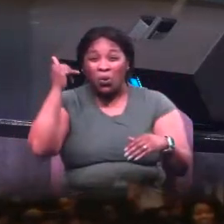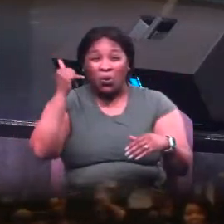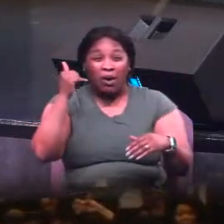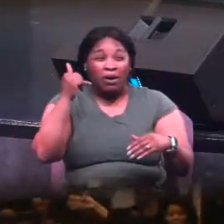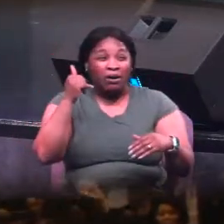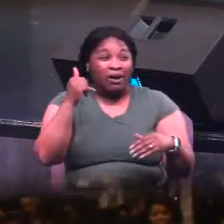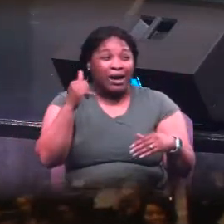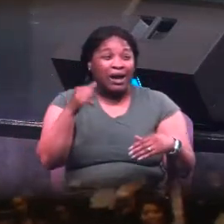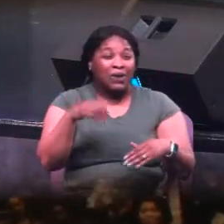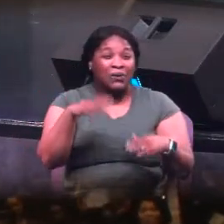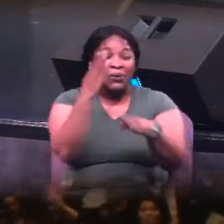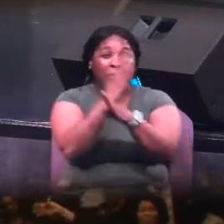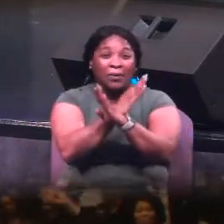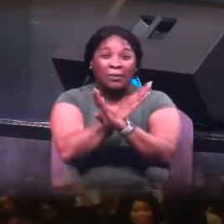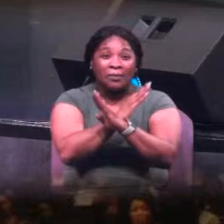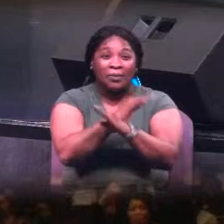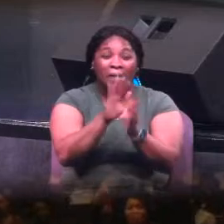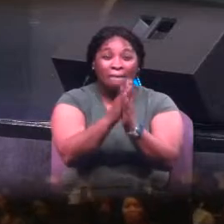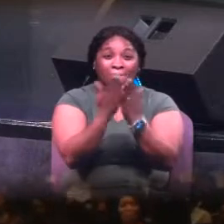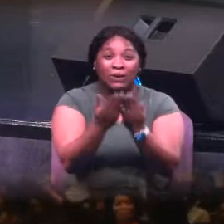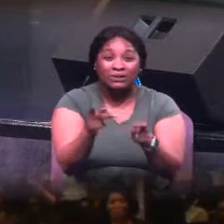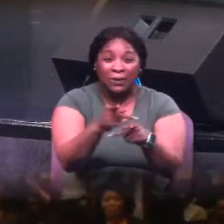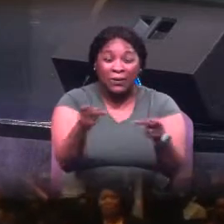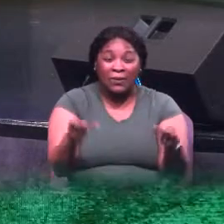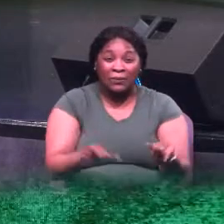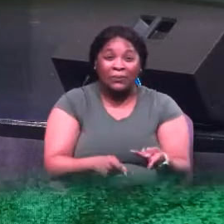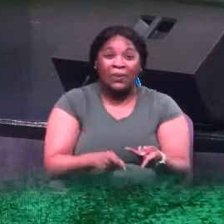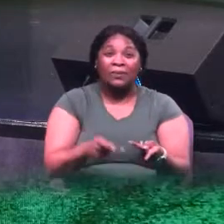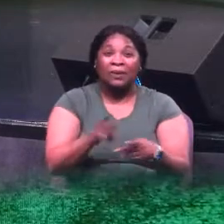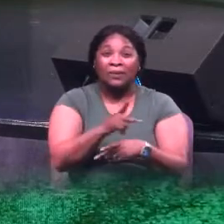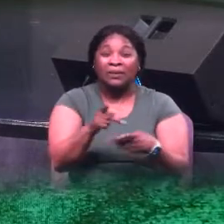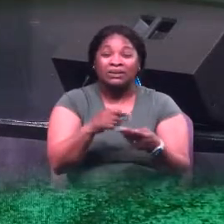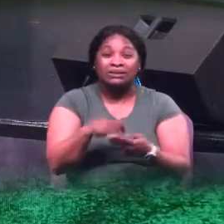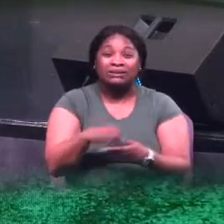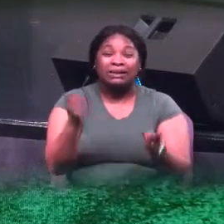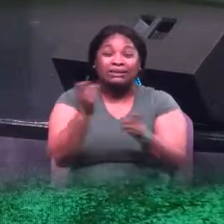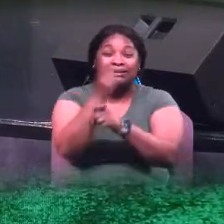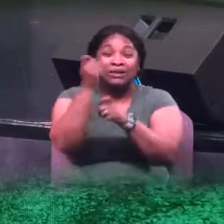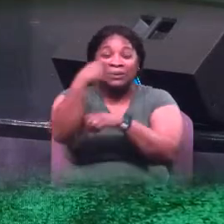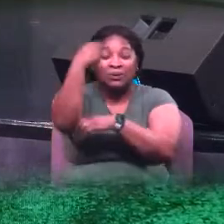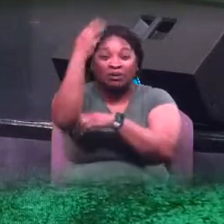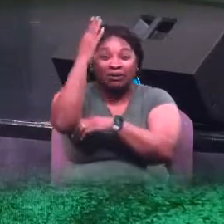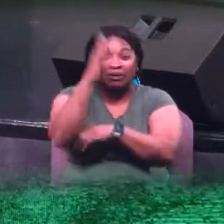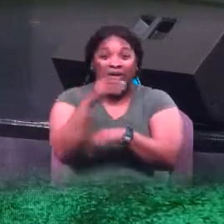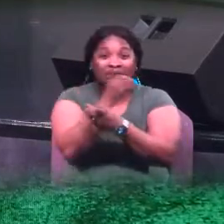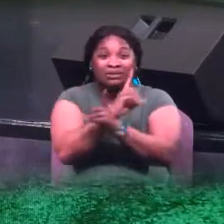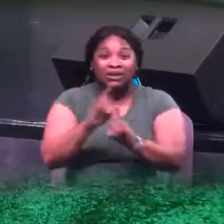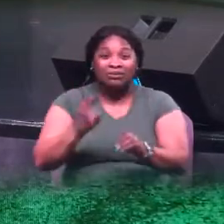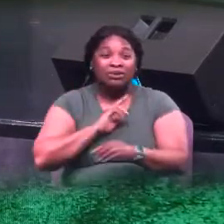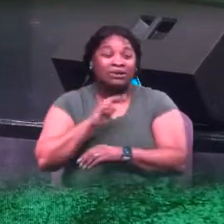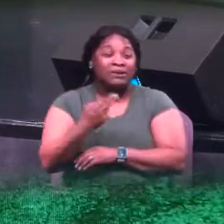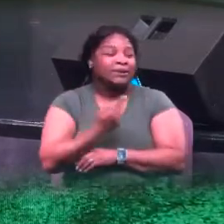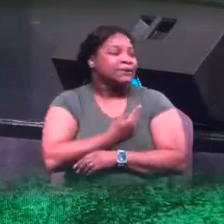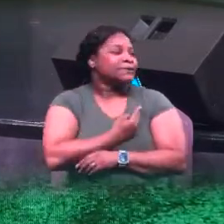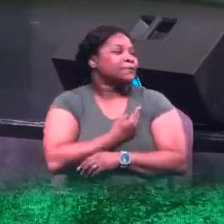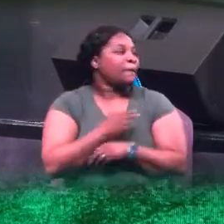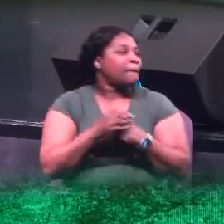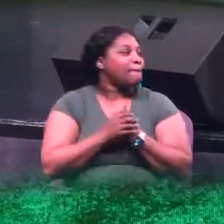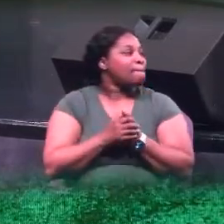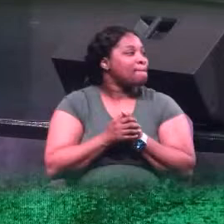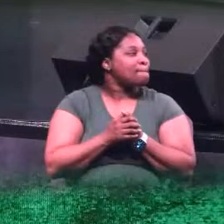banning books in public libraries that celebrate God delivering us?